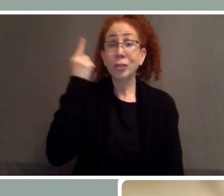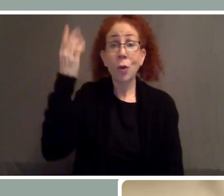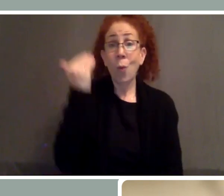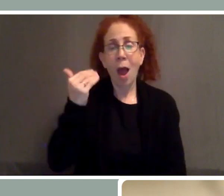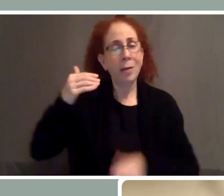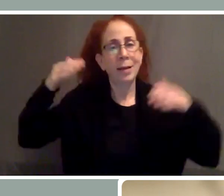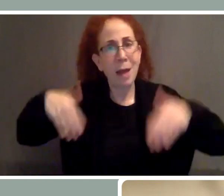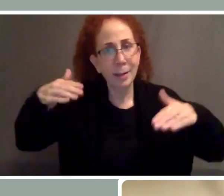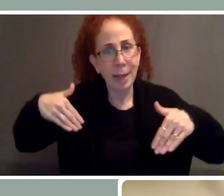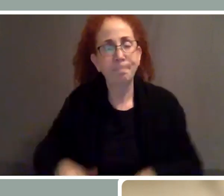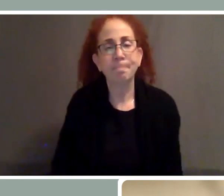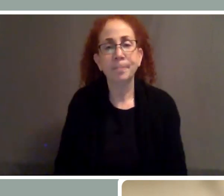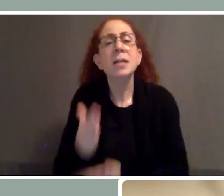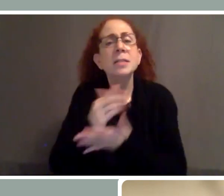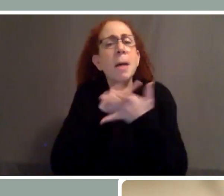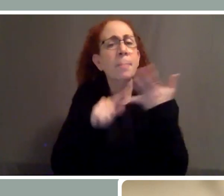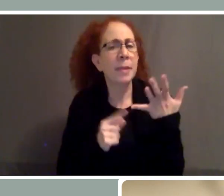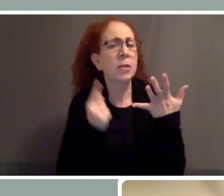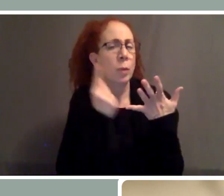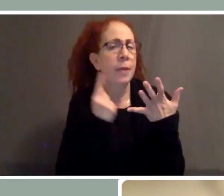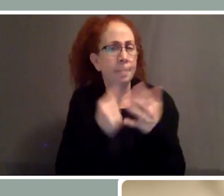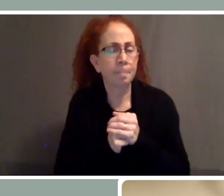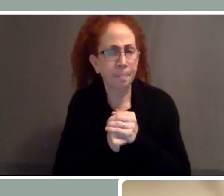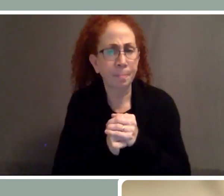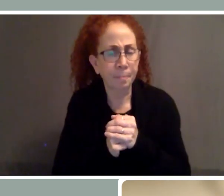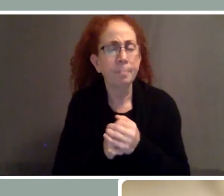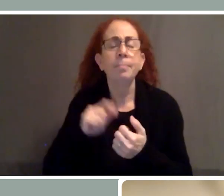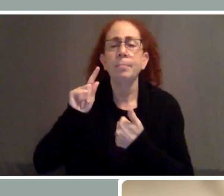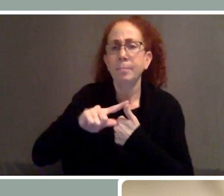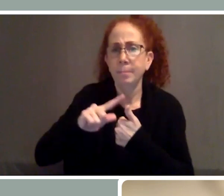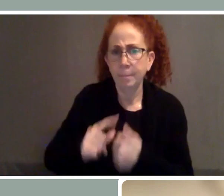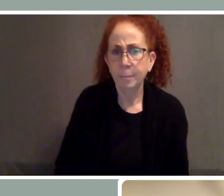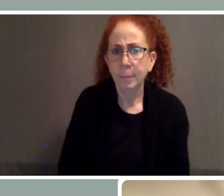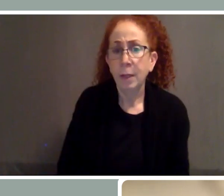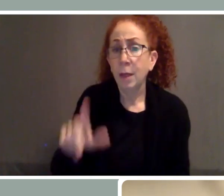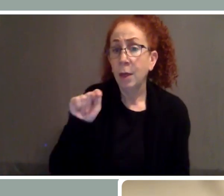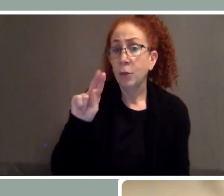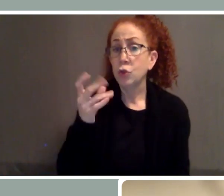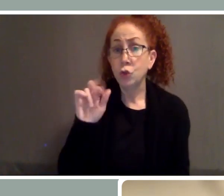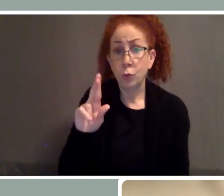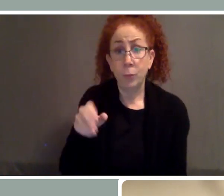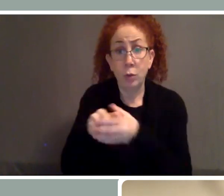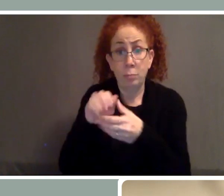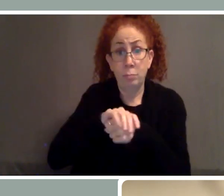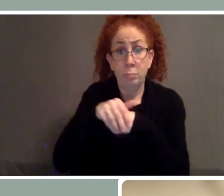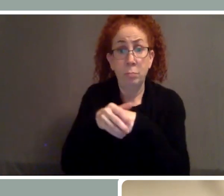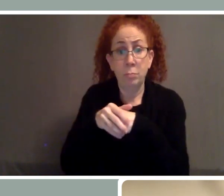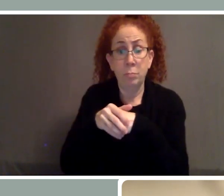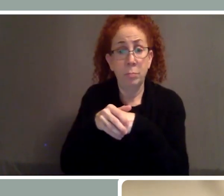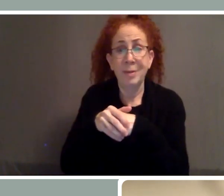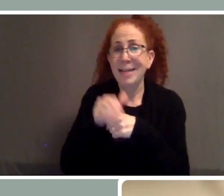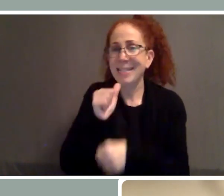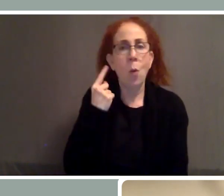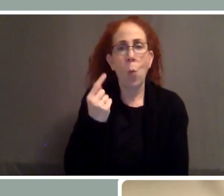couple of different things that we think about. So one is that the tumors are not just one thing. They're